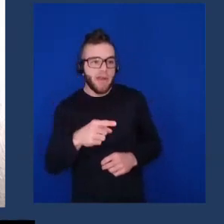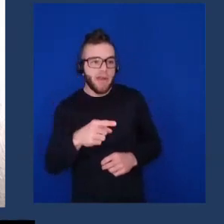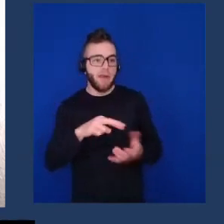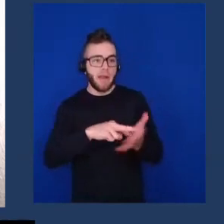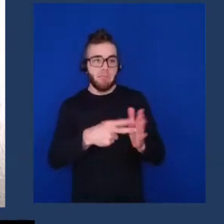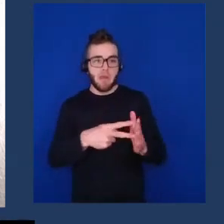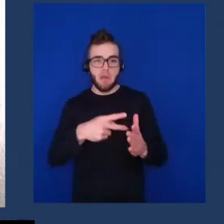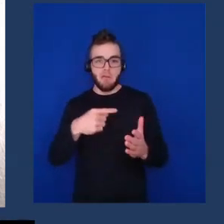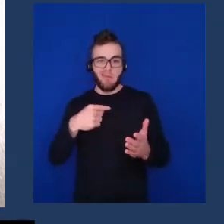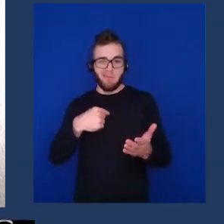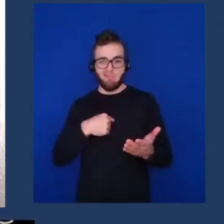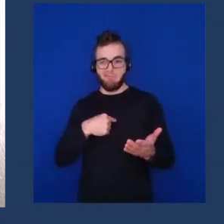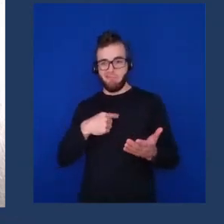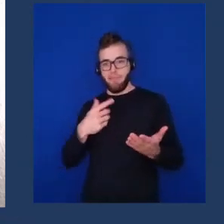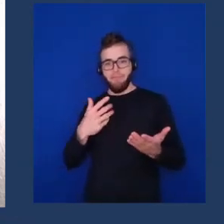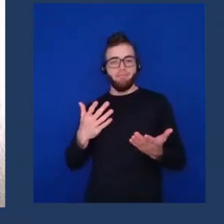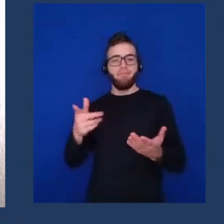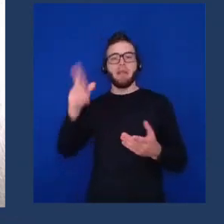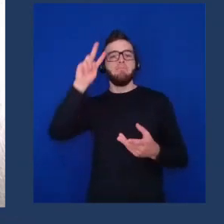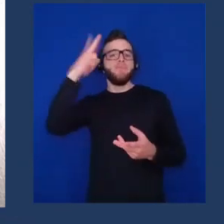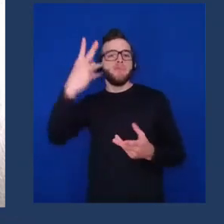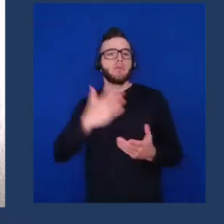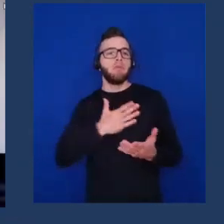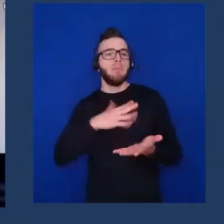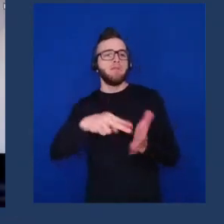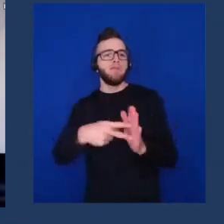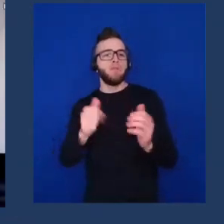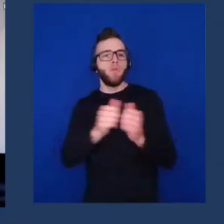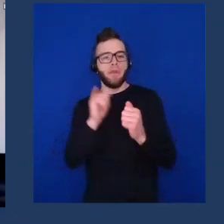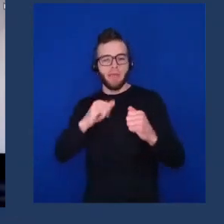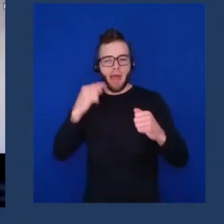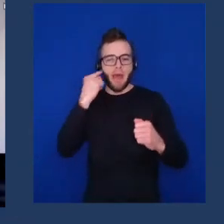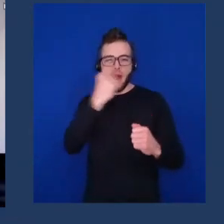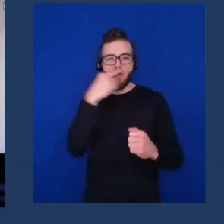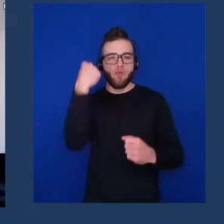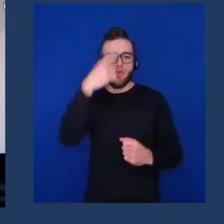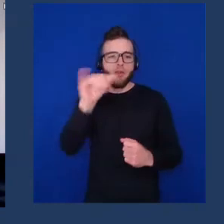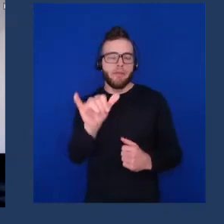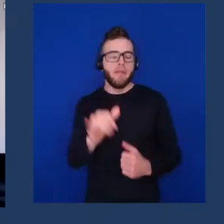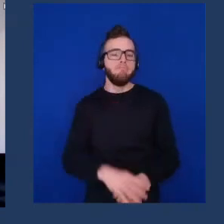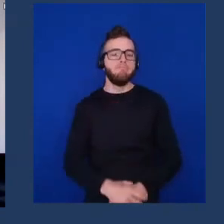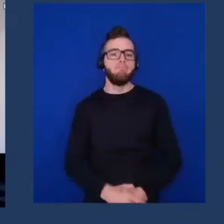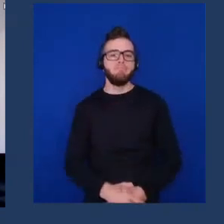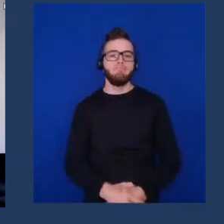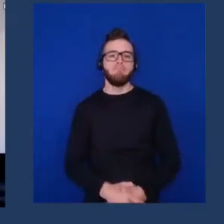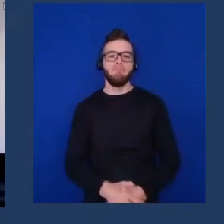we're gonna switch over to you. I like this question a lot. What is it like working in